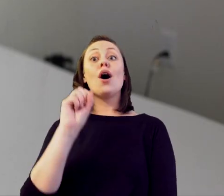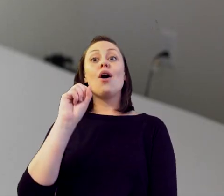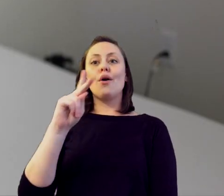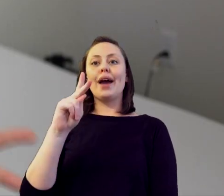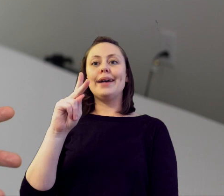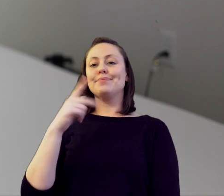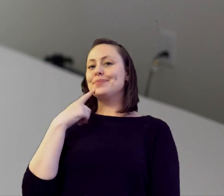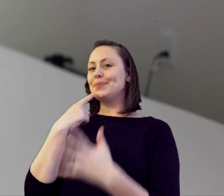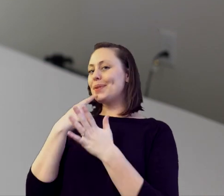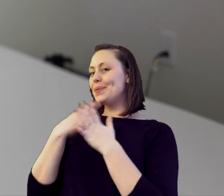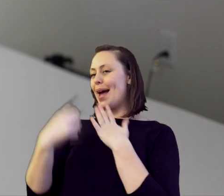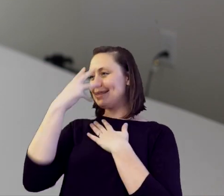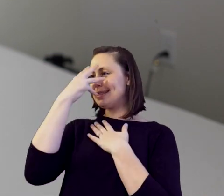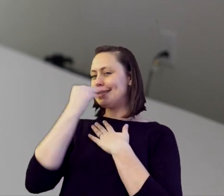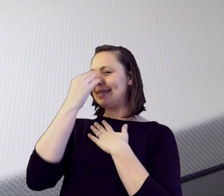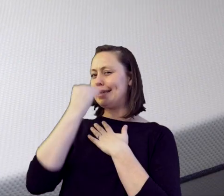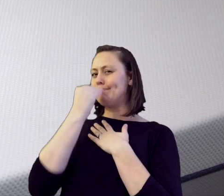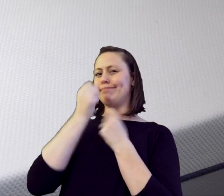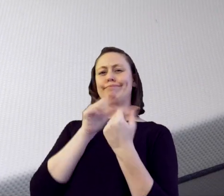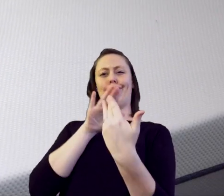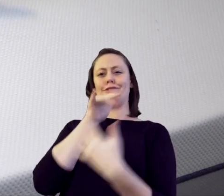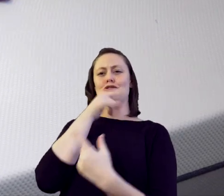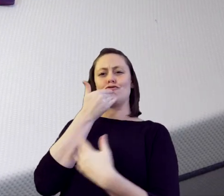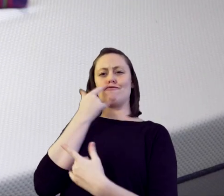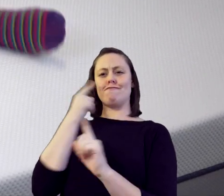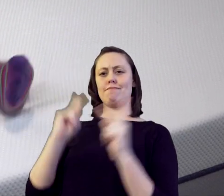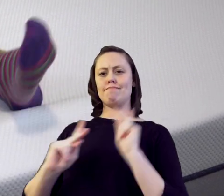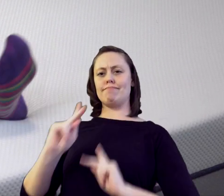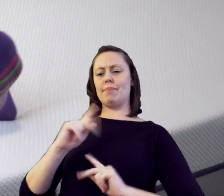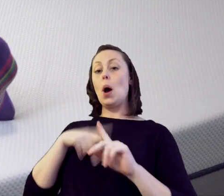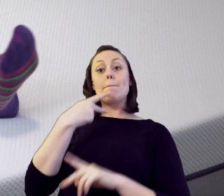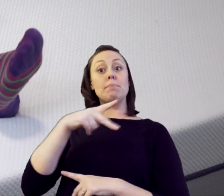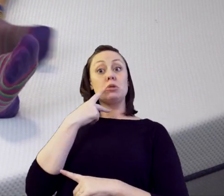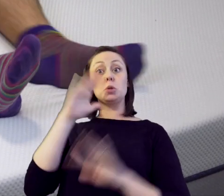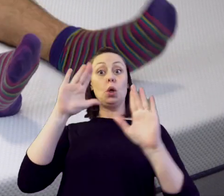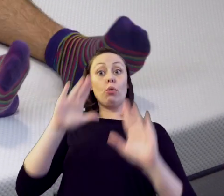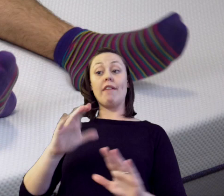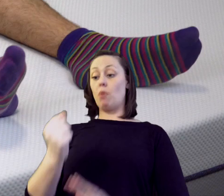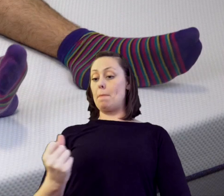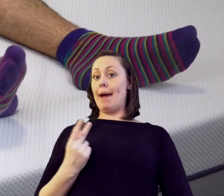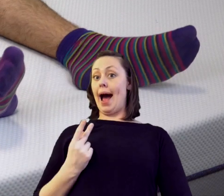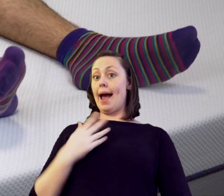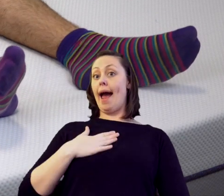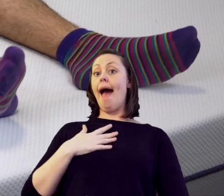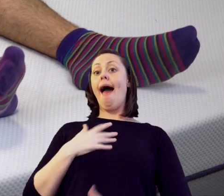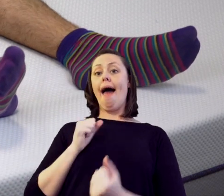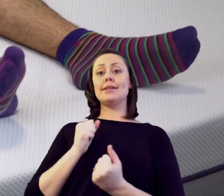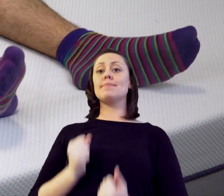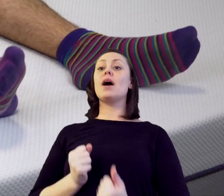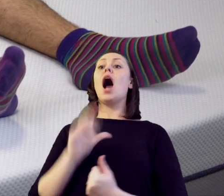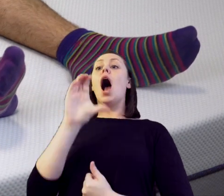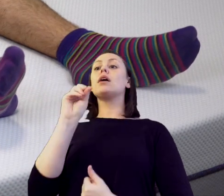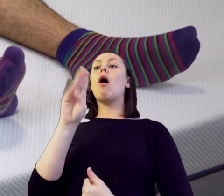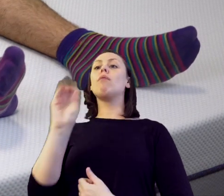Okay, so what sleep position is Purple good for? Purple's medium feel is great for back and combo sleepers. Combo